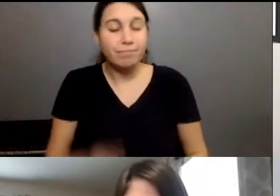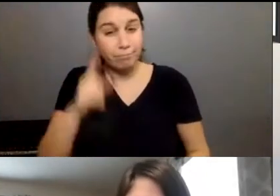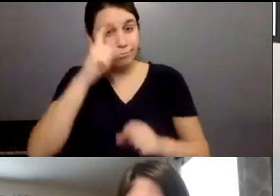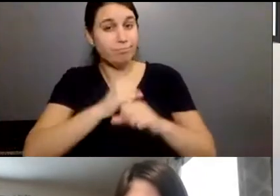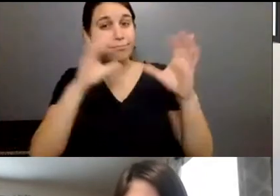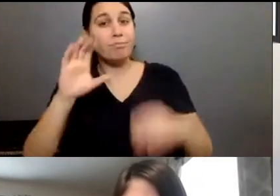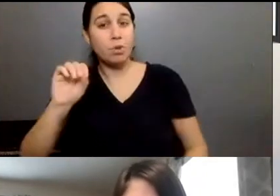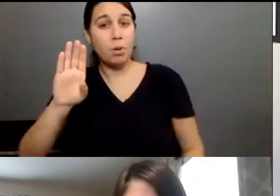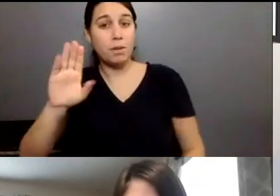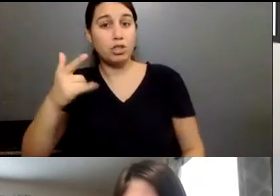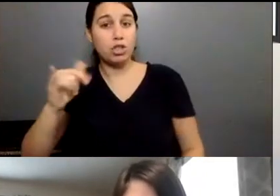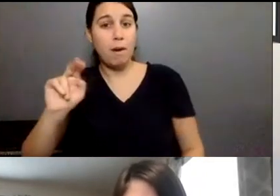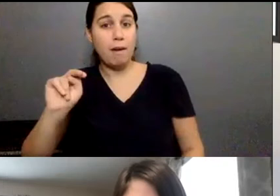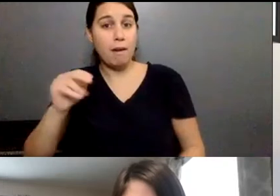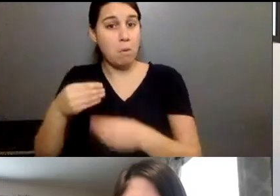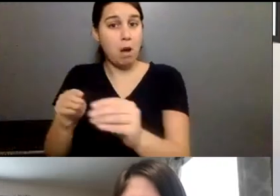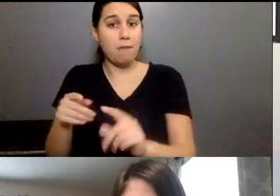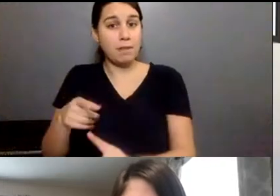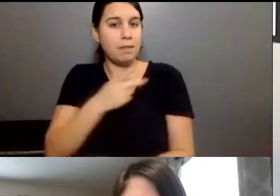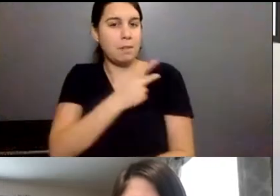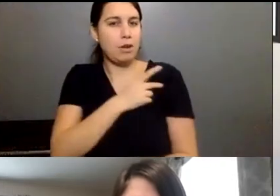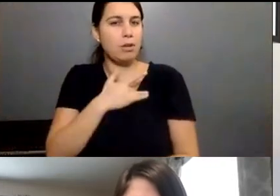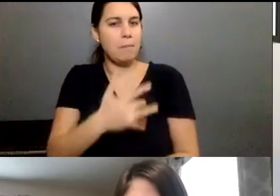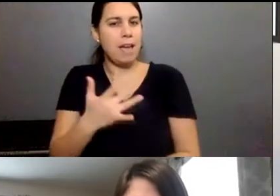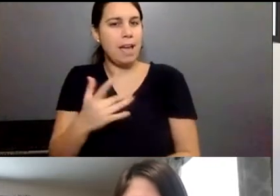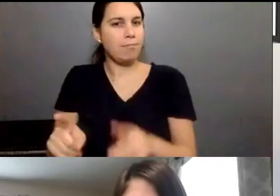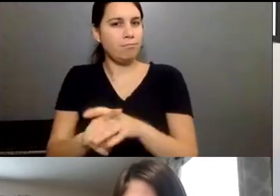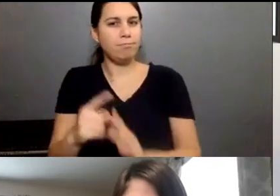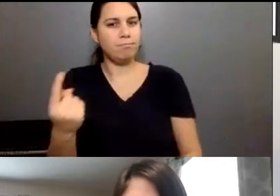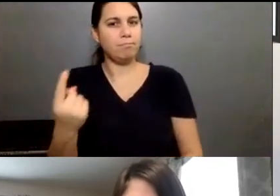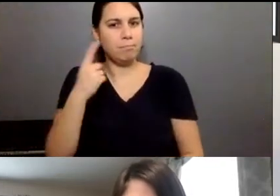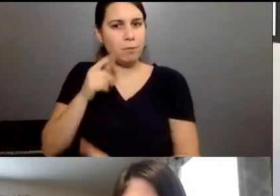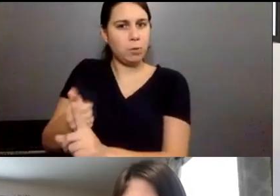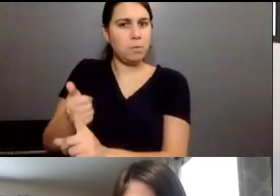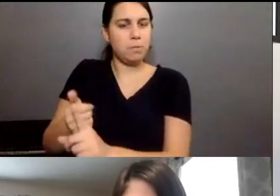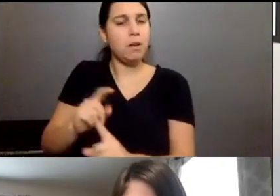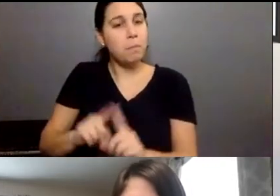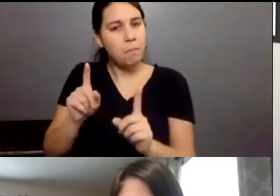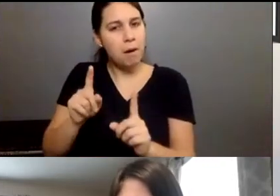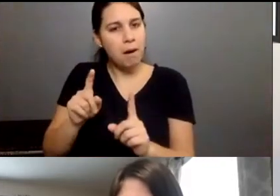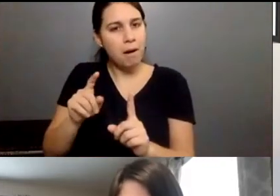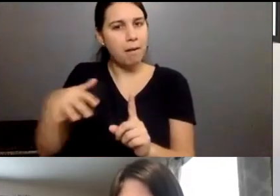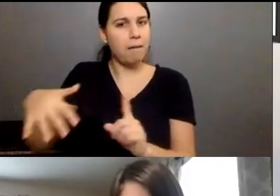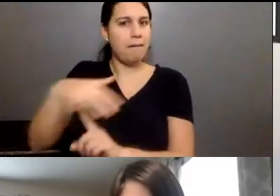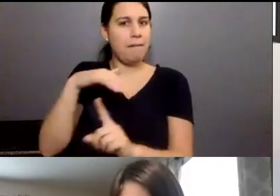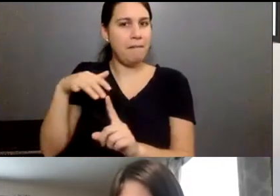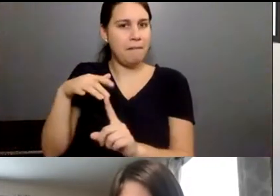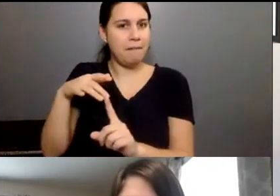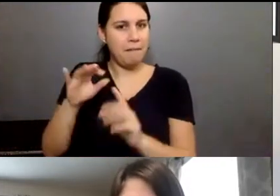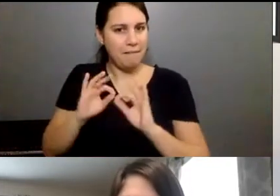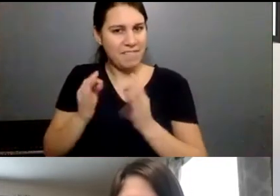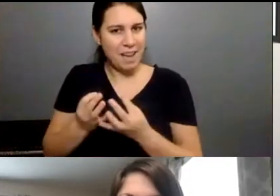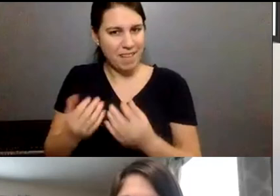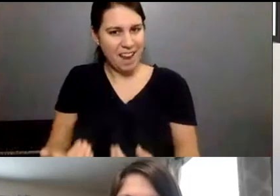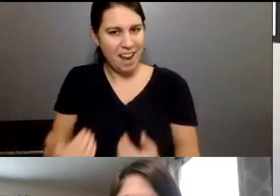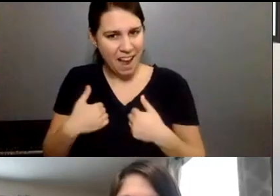patients tend to present individually, and yet they're in the context of a family at a time where they're often going through a major